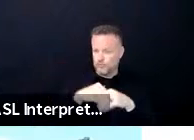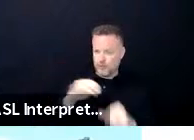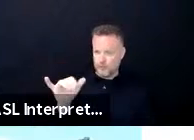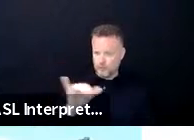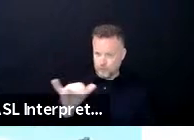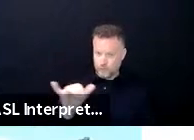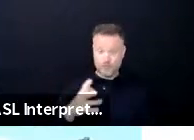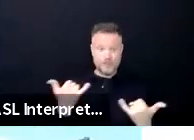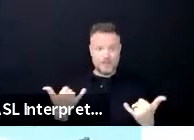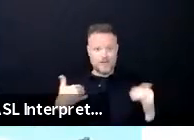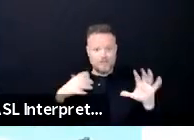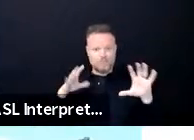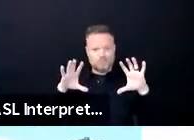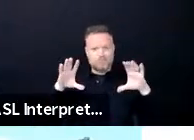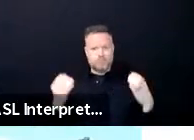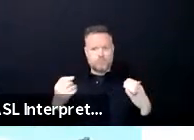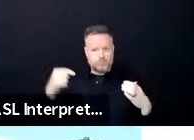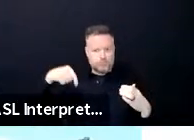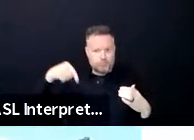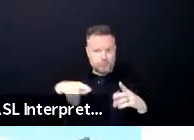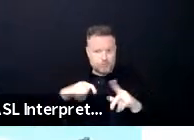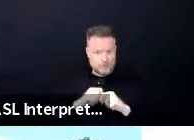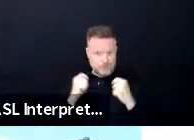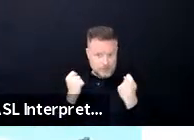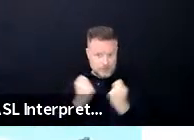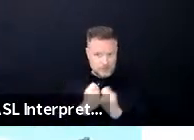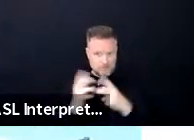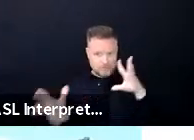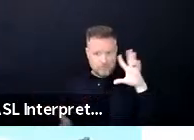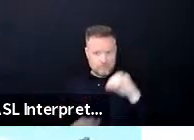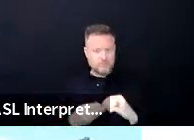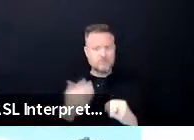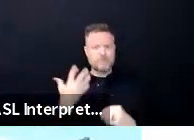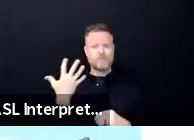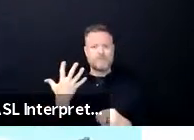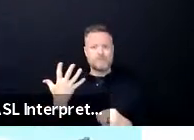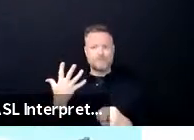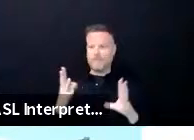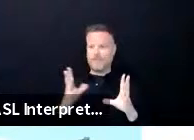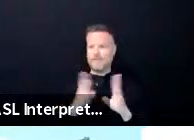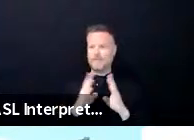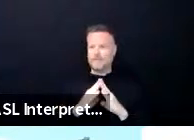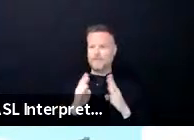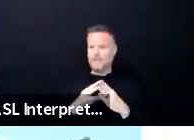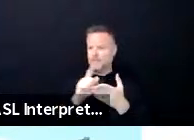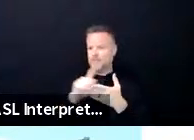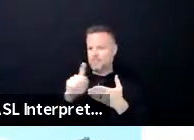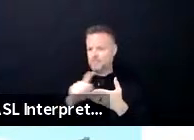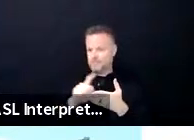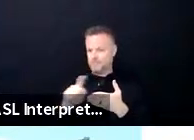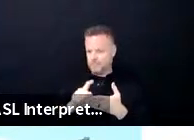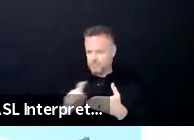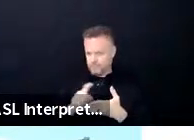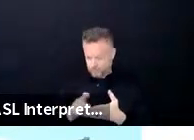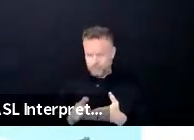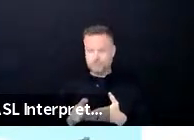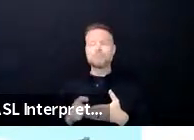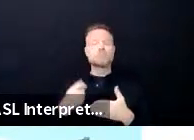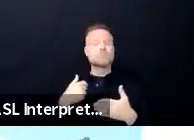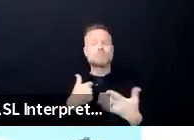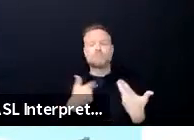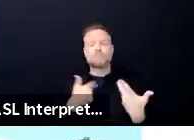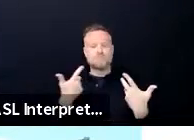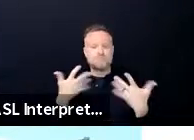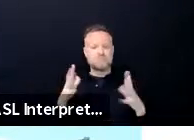a team to the point where we now have 5 different meetings during the course of the week where we pull together